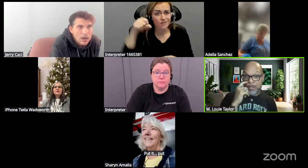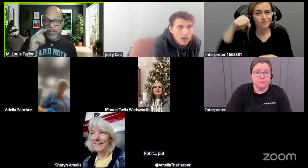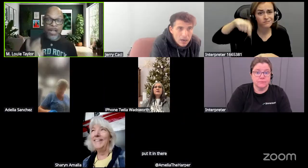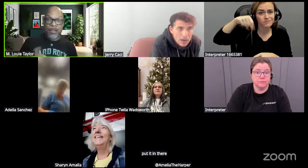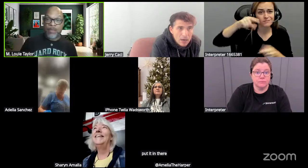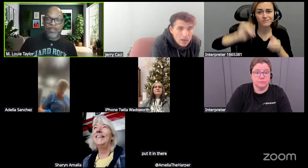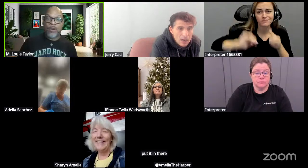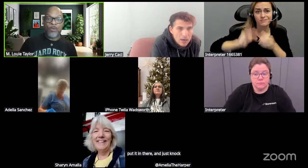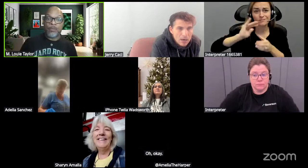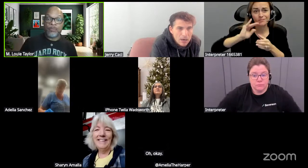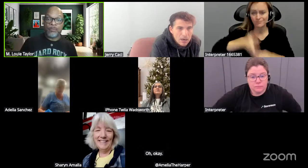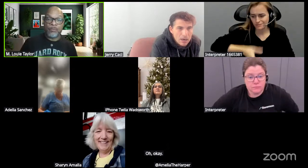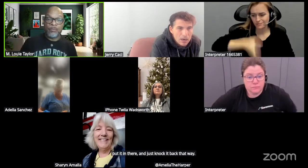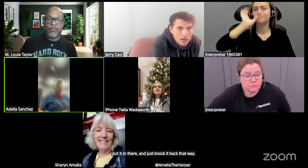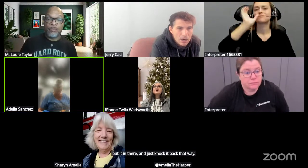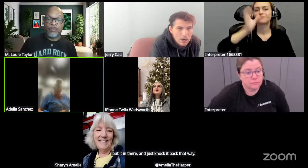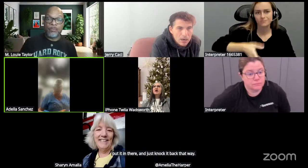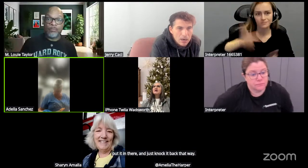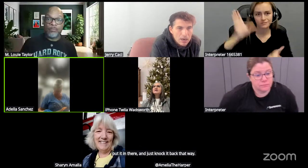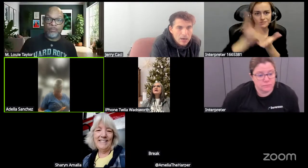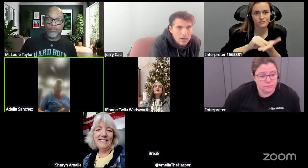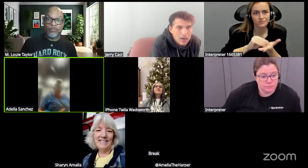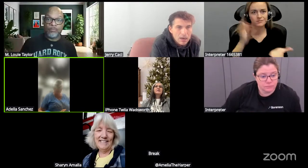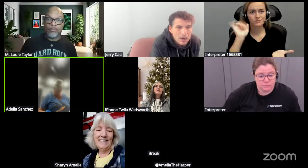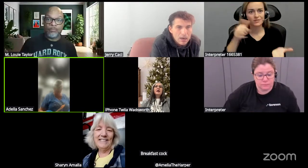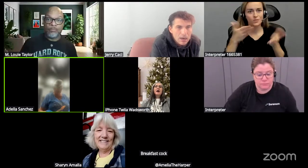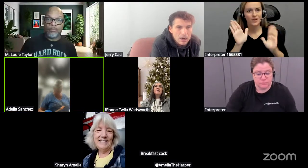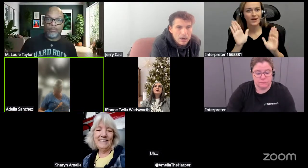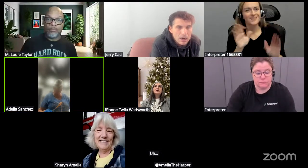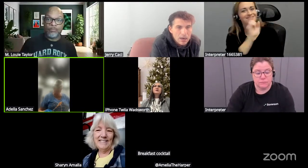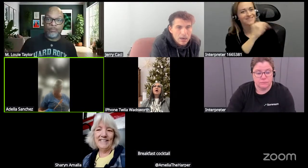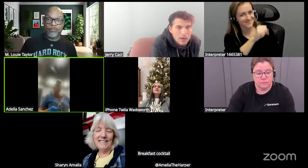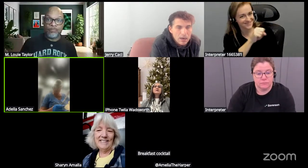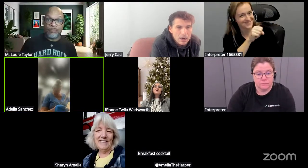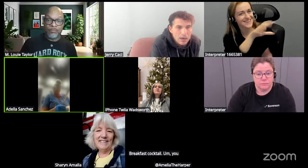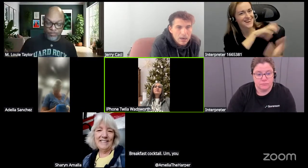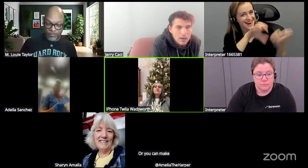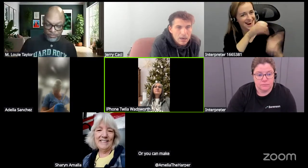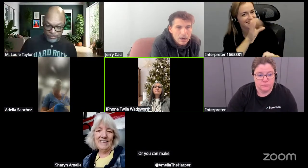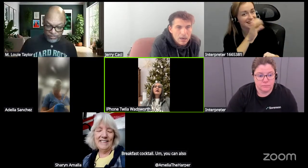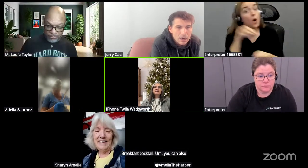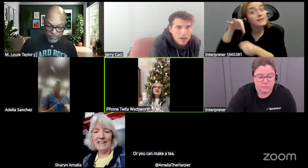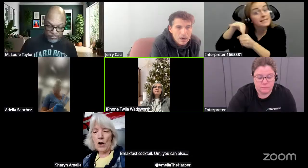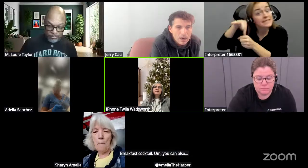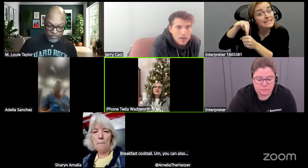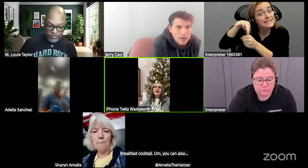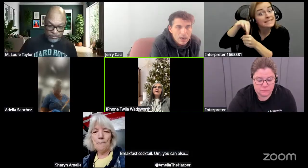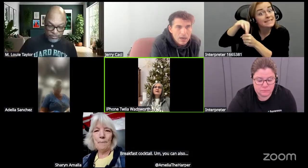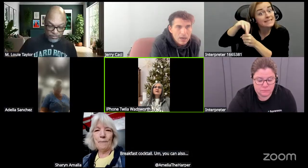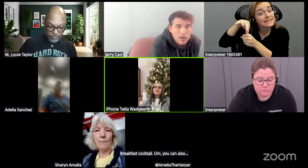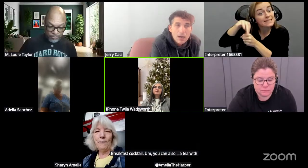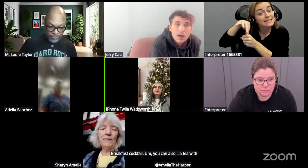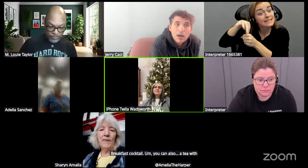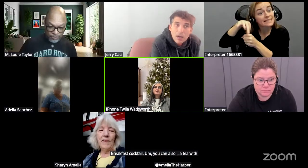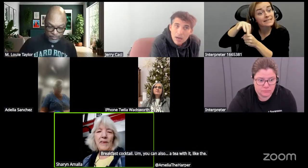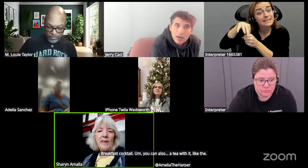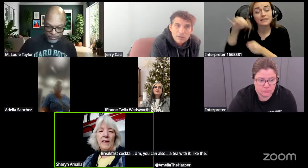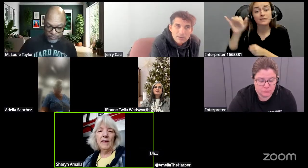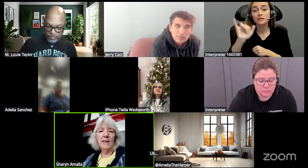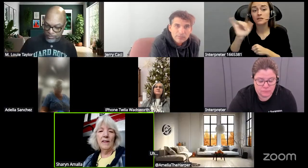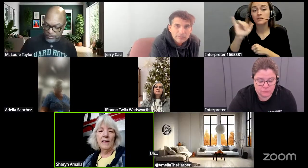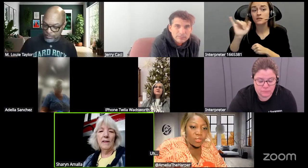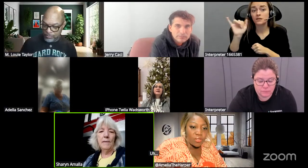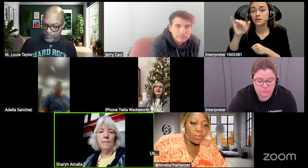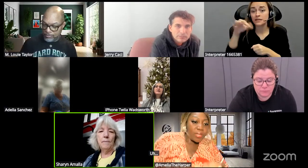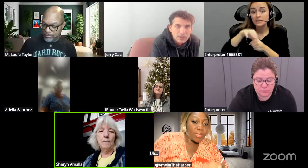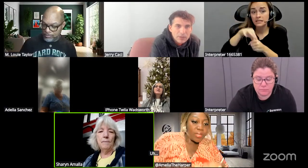and just knock it back that way. that's a great. cocktail. Or you can You make a can tea. also a tea with it, like the I With do that